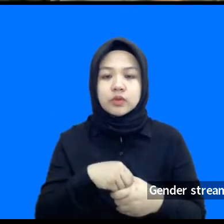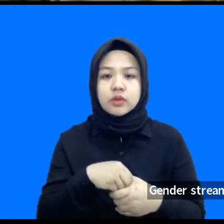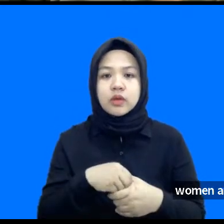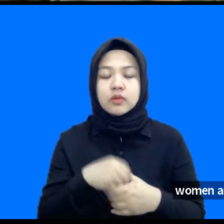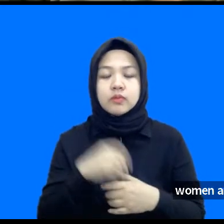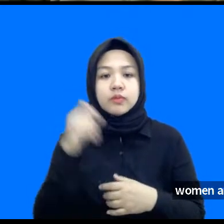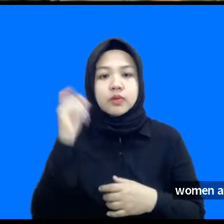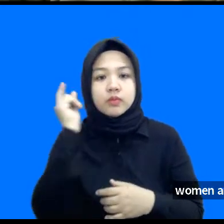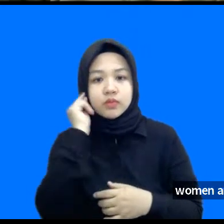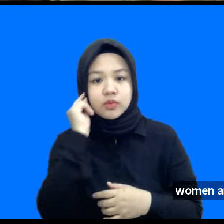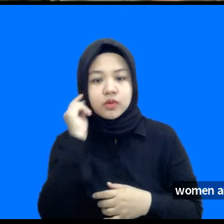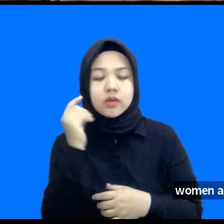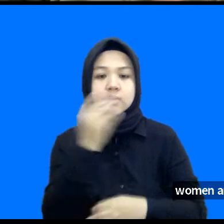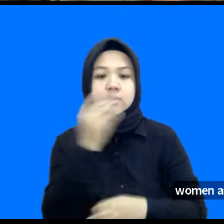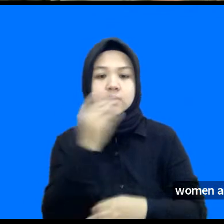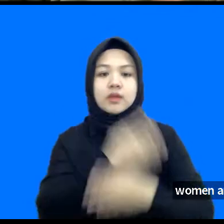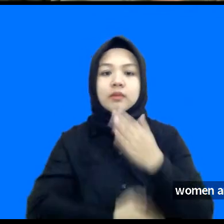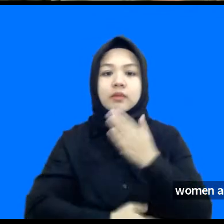lot of